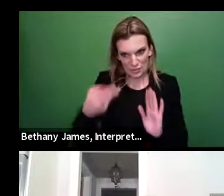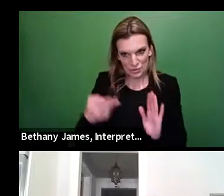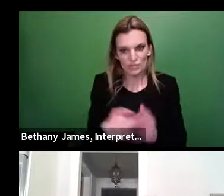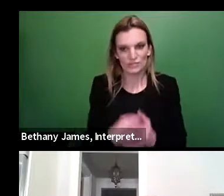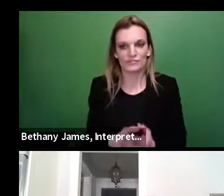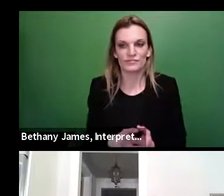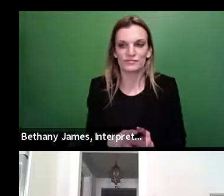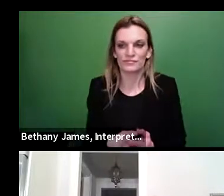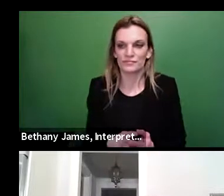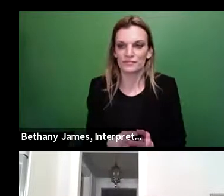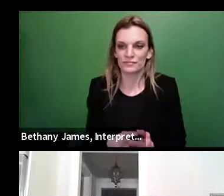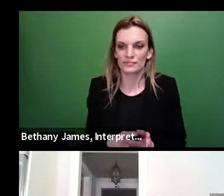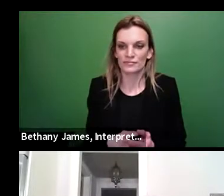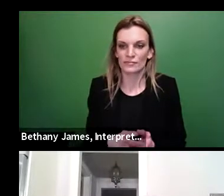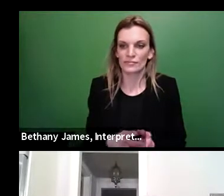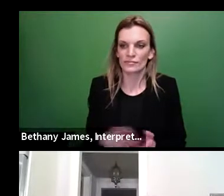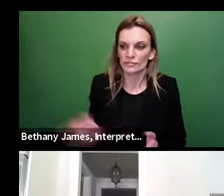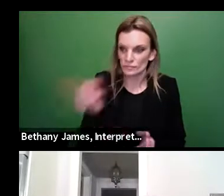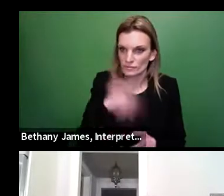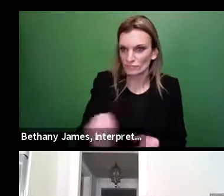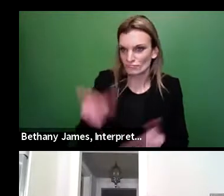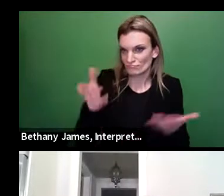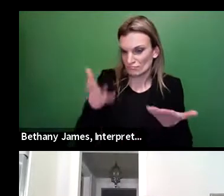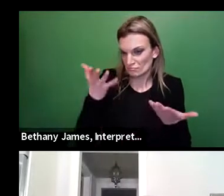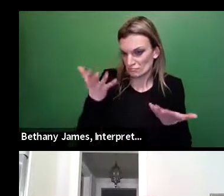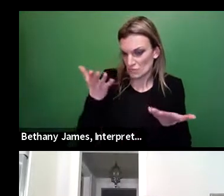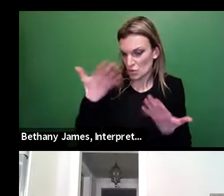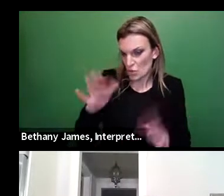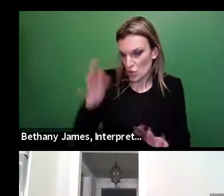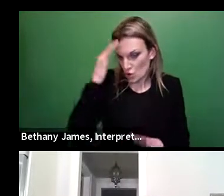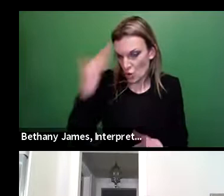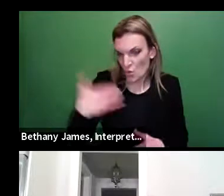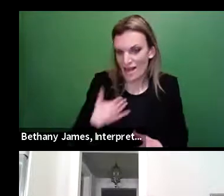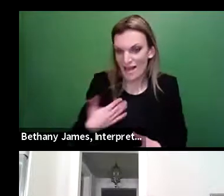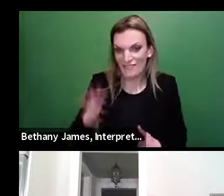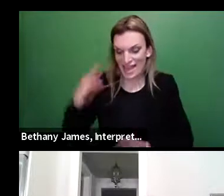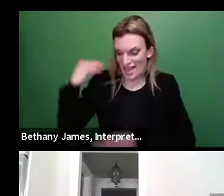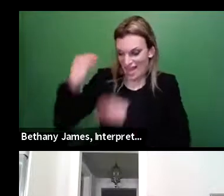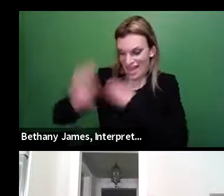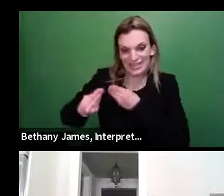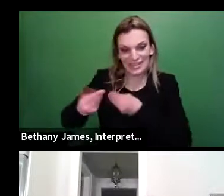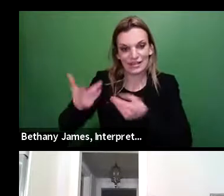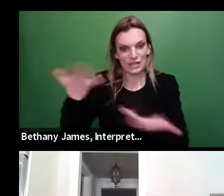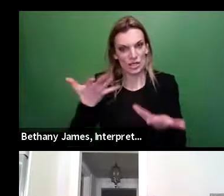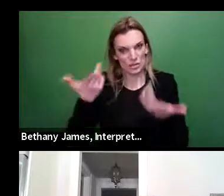you might know, is the largest ethnic community in our state.